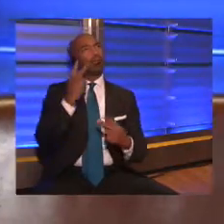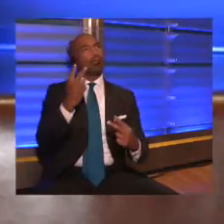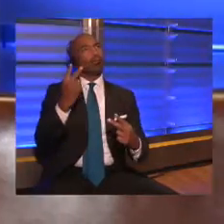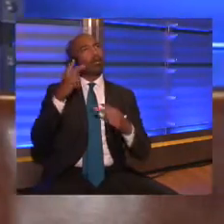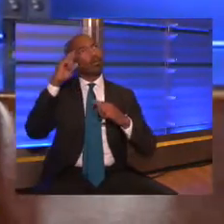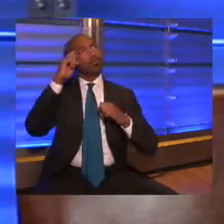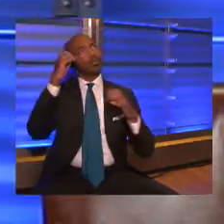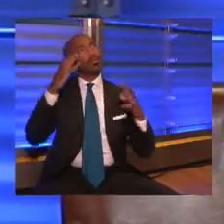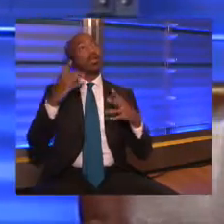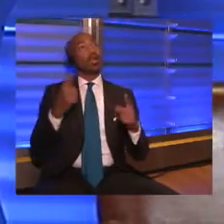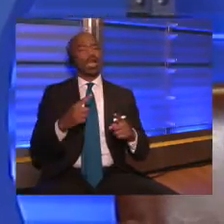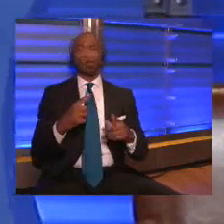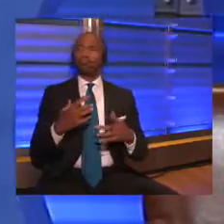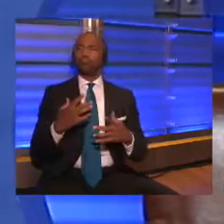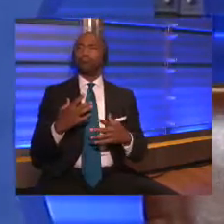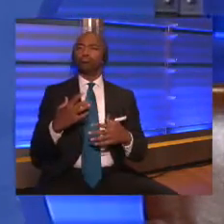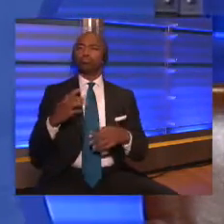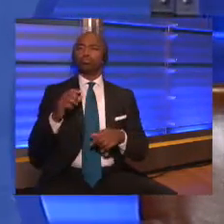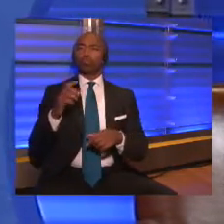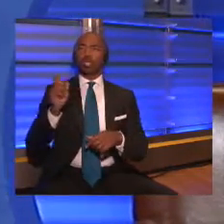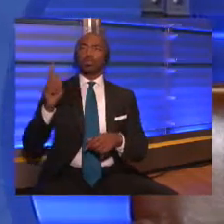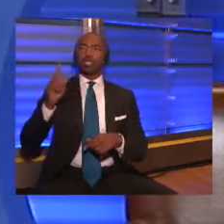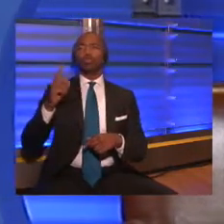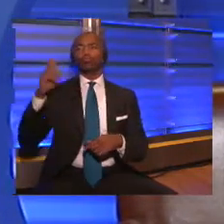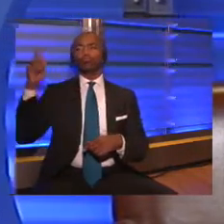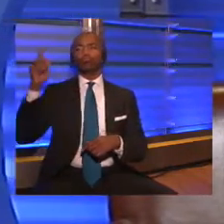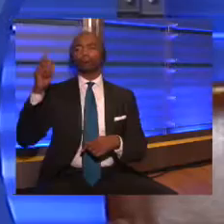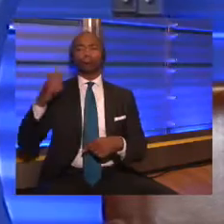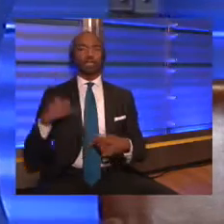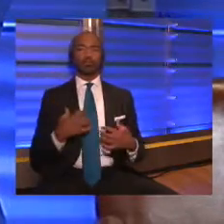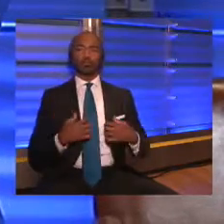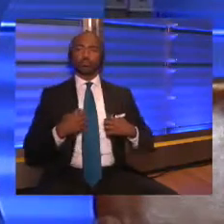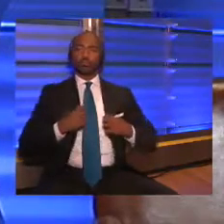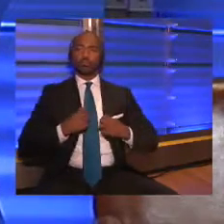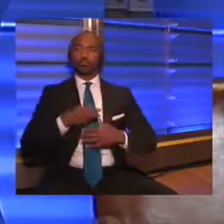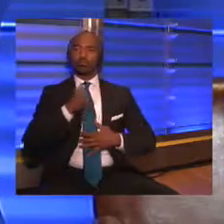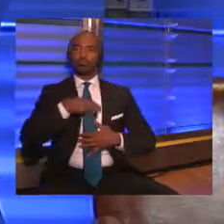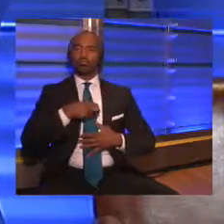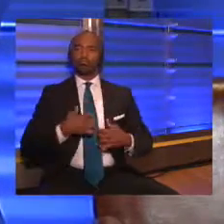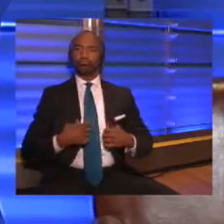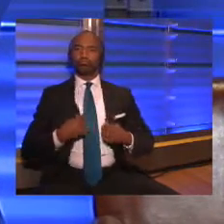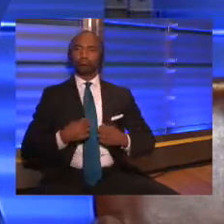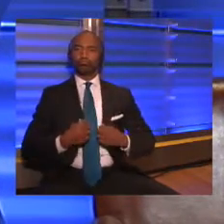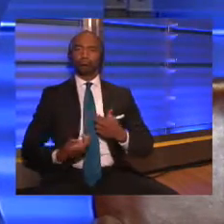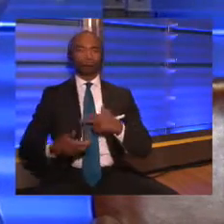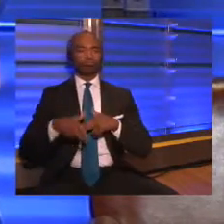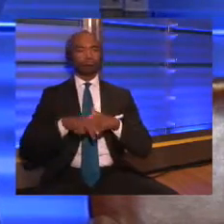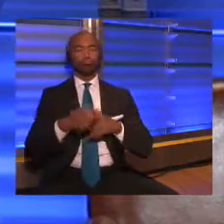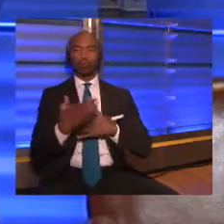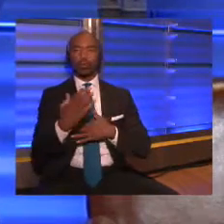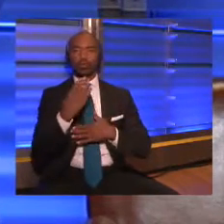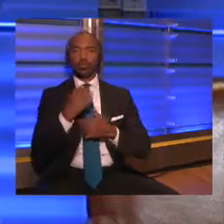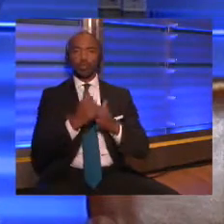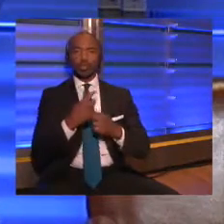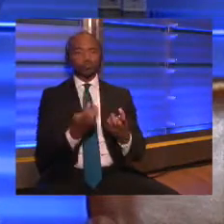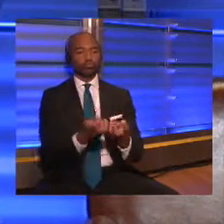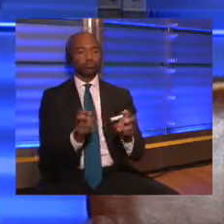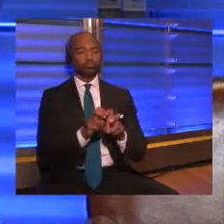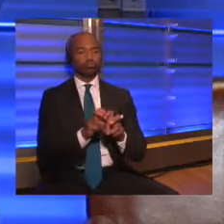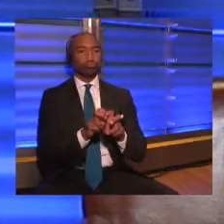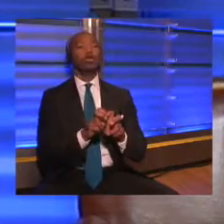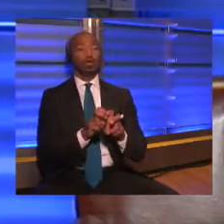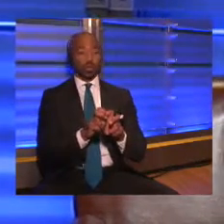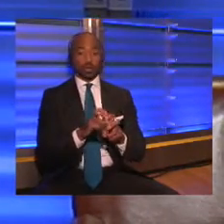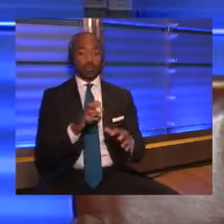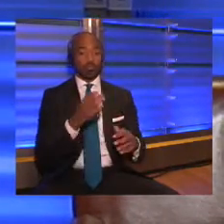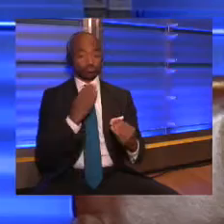coming downstairs in his shirt and tie when I was a kid. And he'd have breakfast with us, and then he'd leave. And he'd come back 10 hours later, and